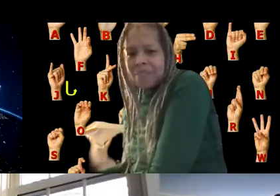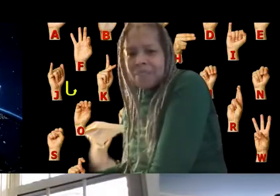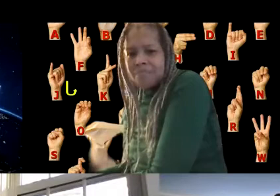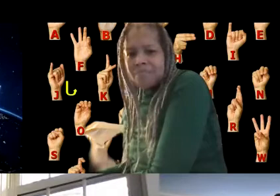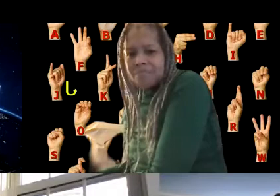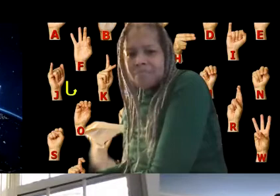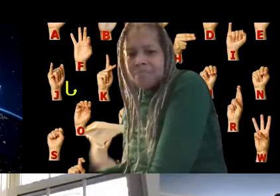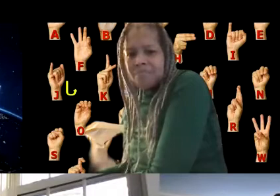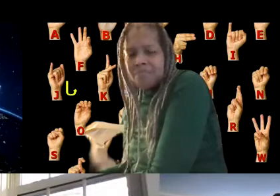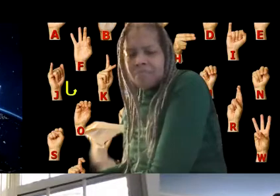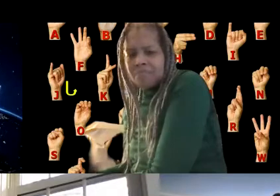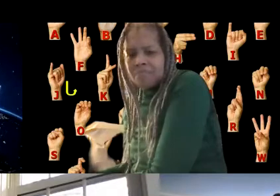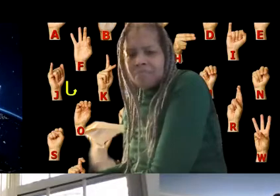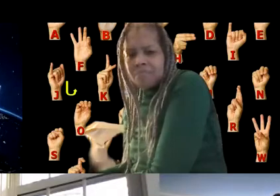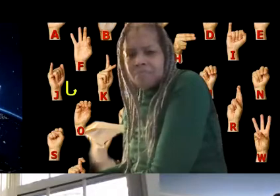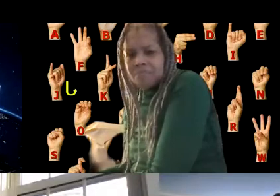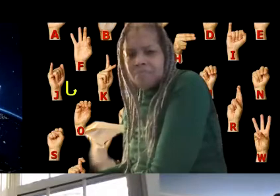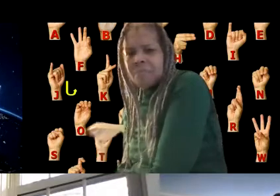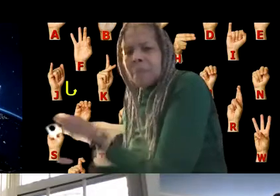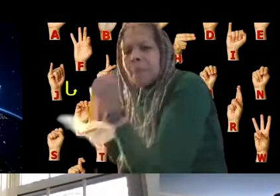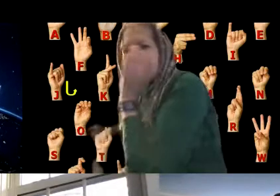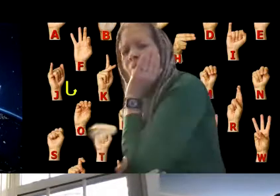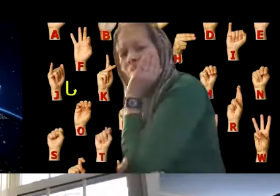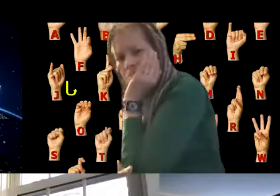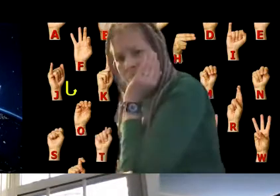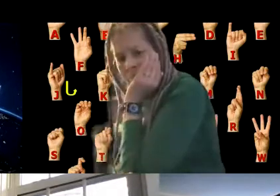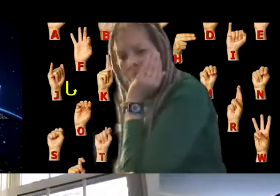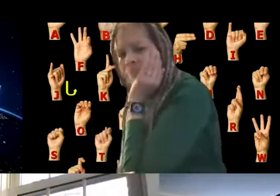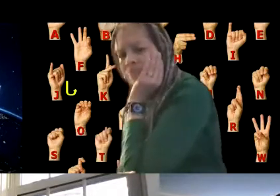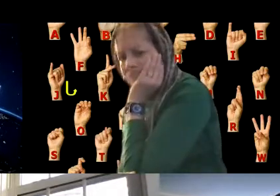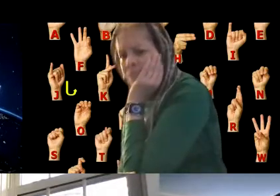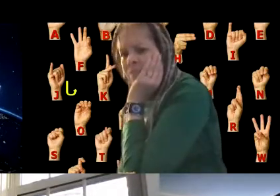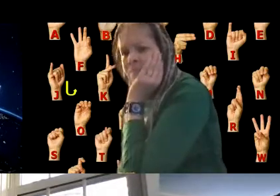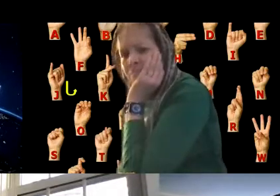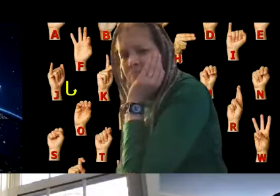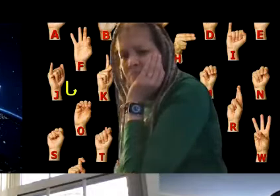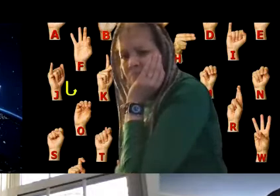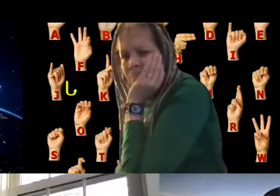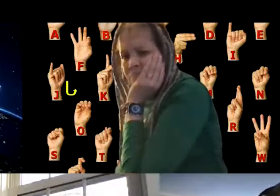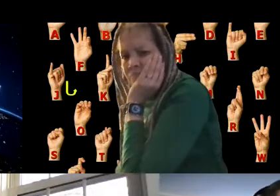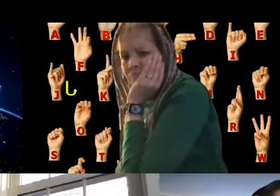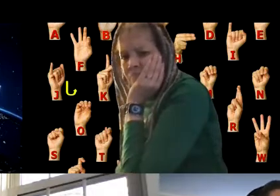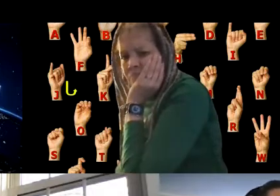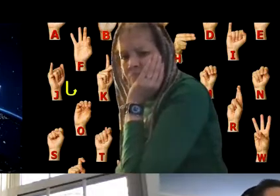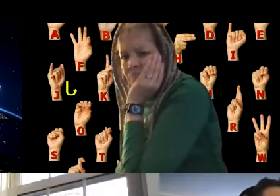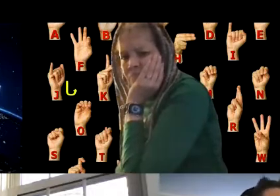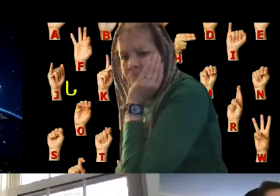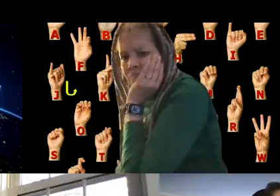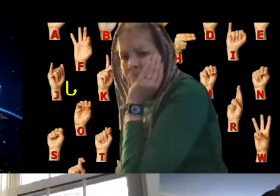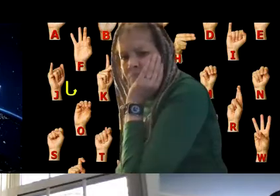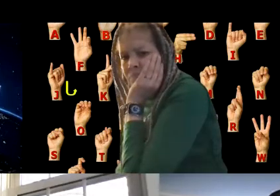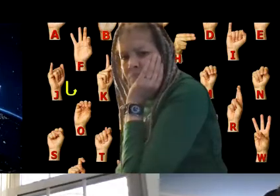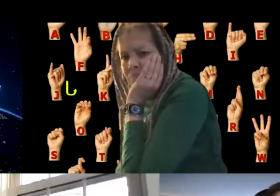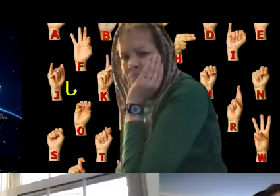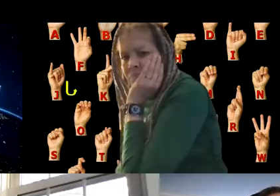No, it's fine. One of the things that a lot of times I think about with like that amount of power is like, personally, I wouldn't want it. Like